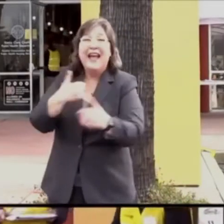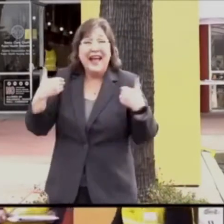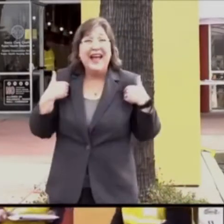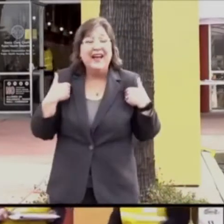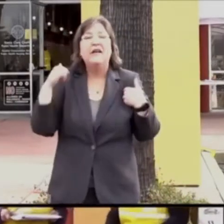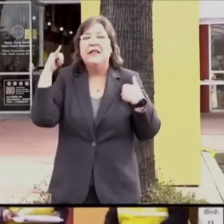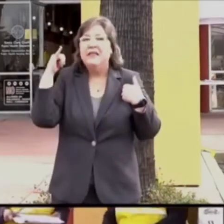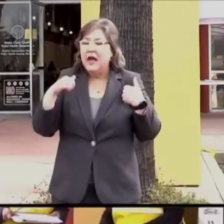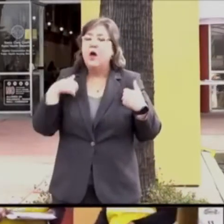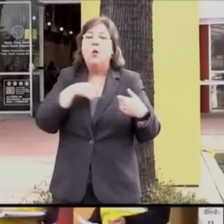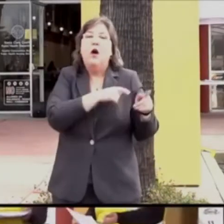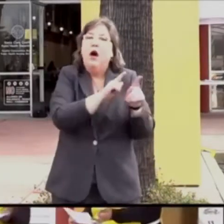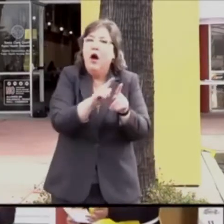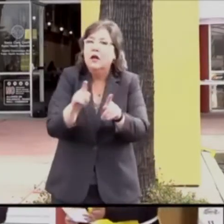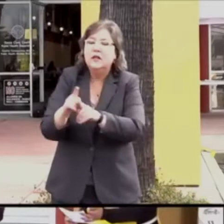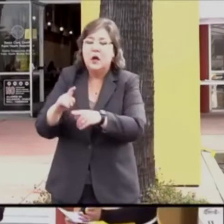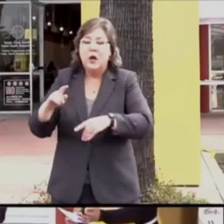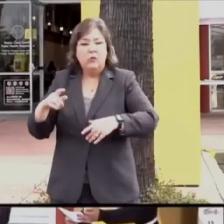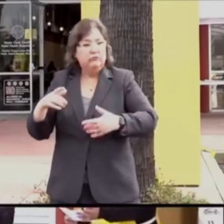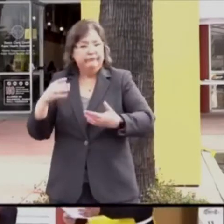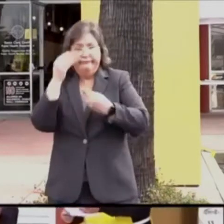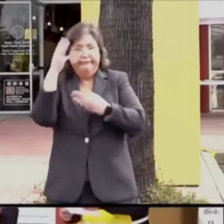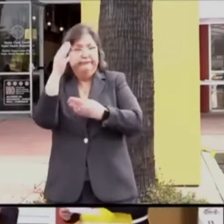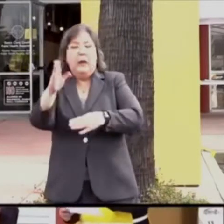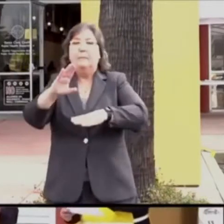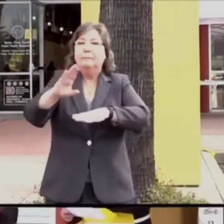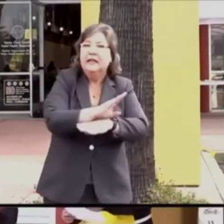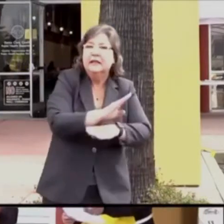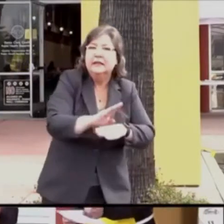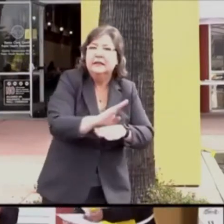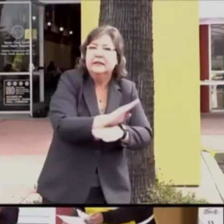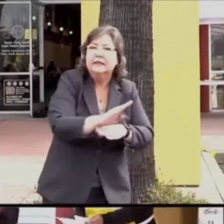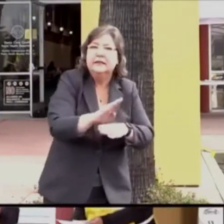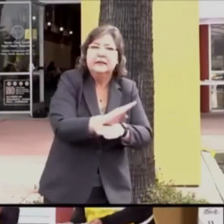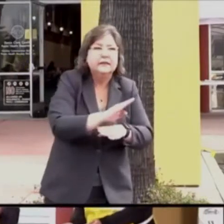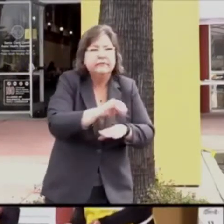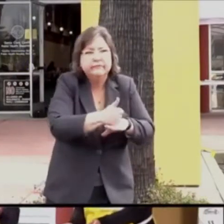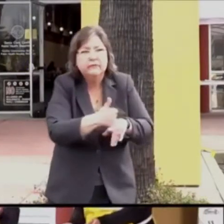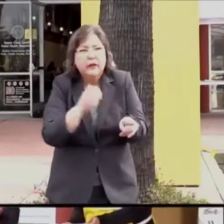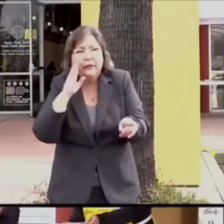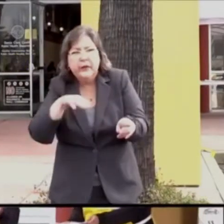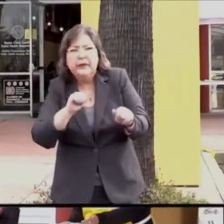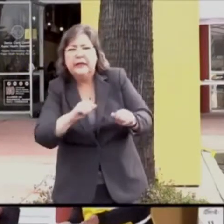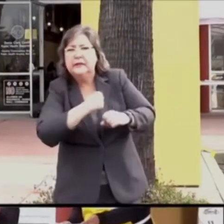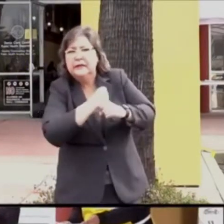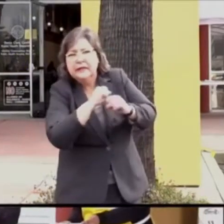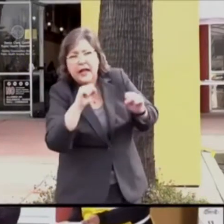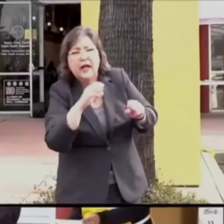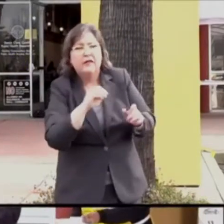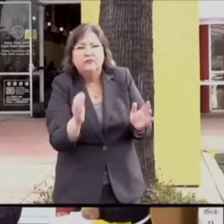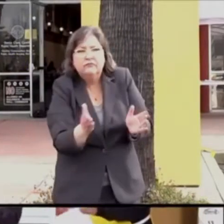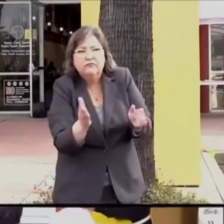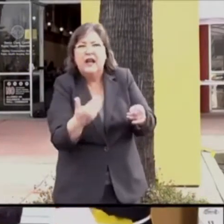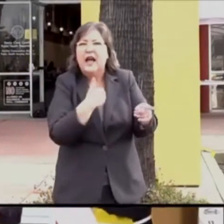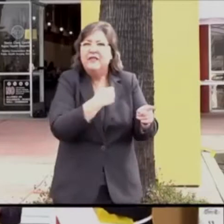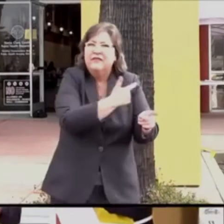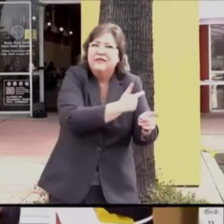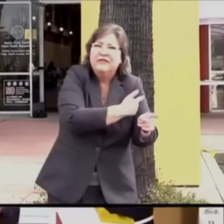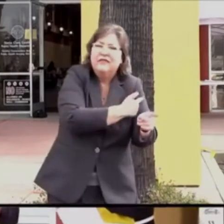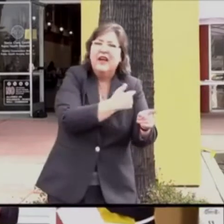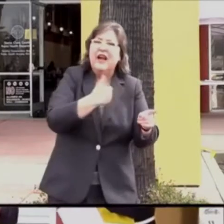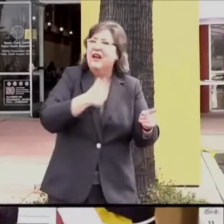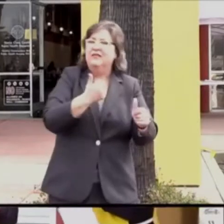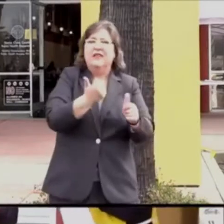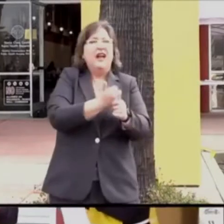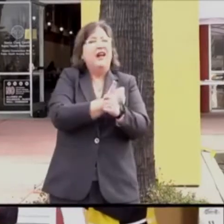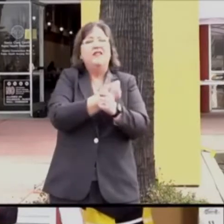door to businesses to make sure we're educating businesses both how to stay safe, but encouraging people to sign up to get vaccinated. So with